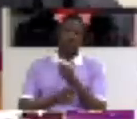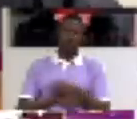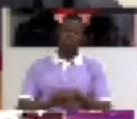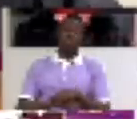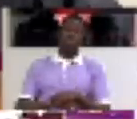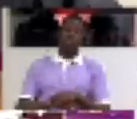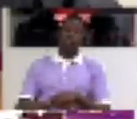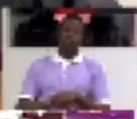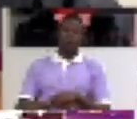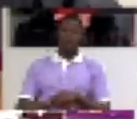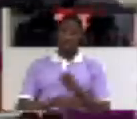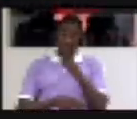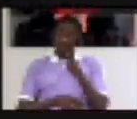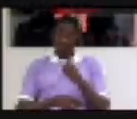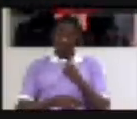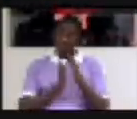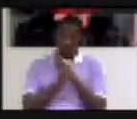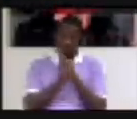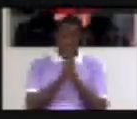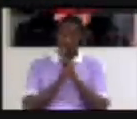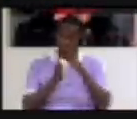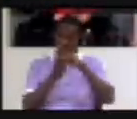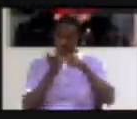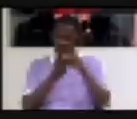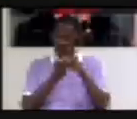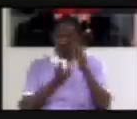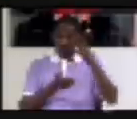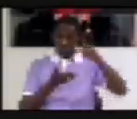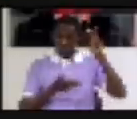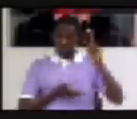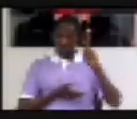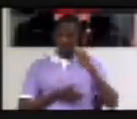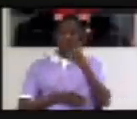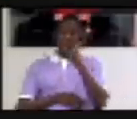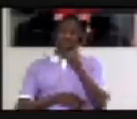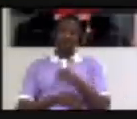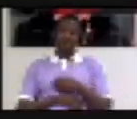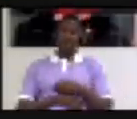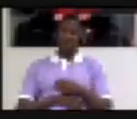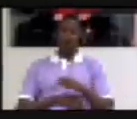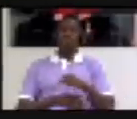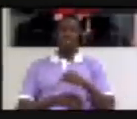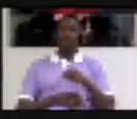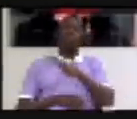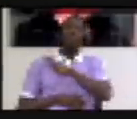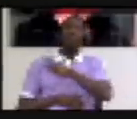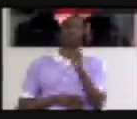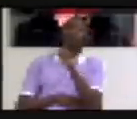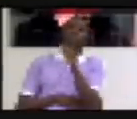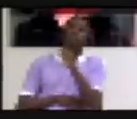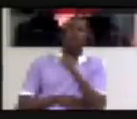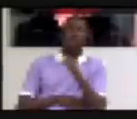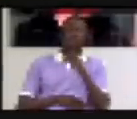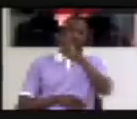Yes, yes. With other National Assembly members also, that I would not know now.